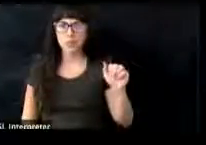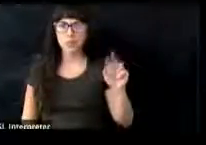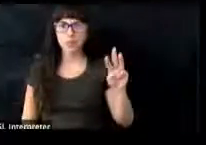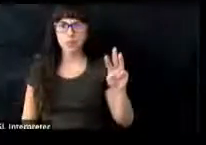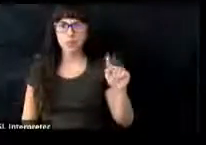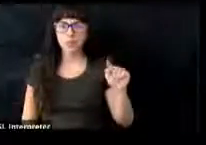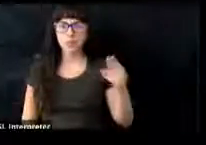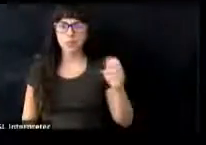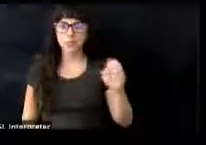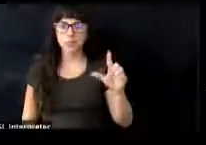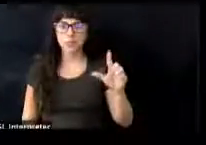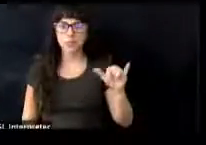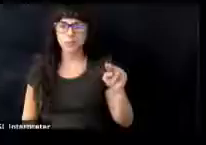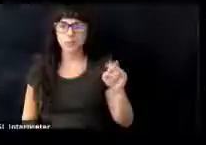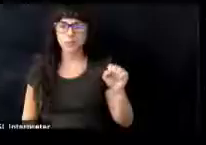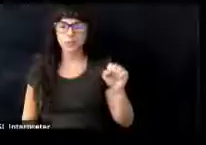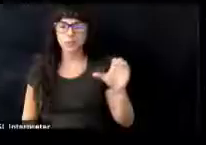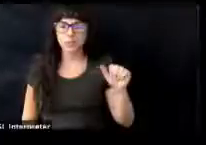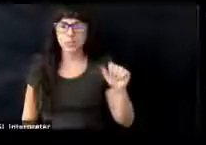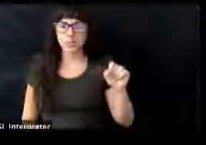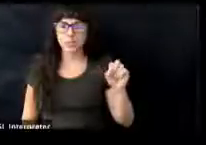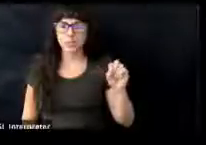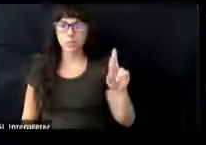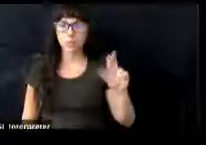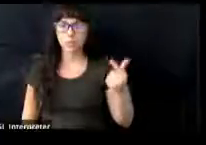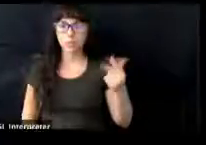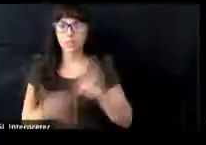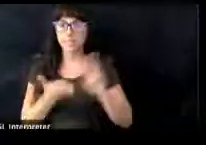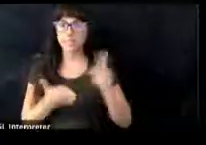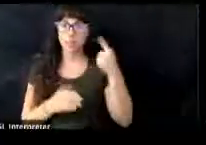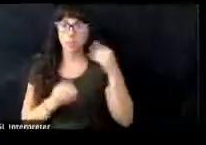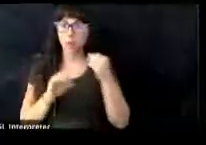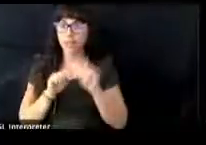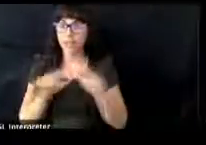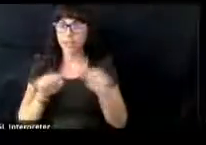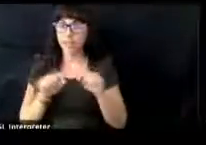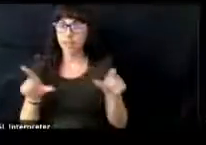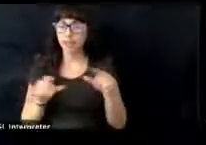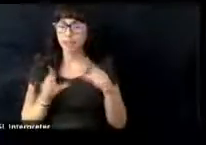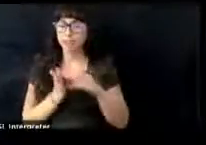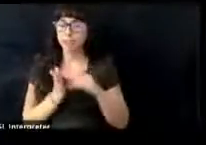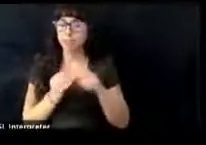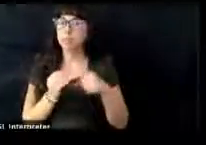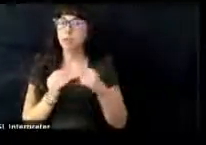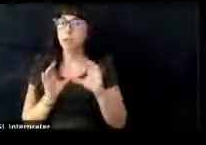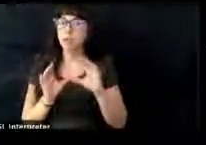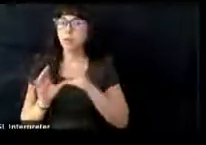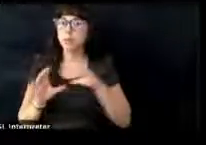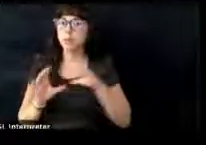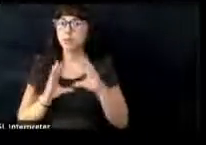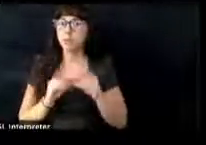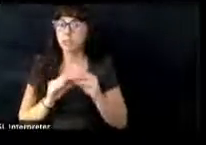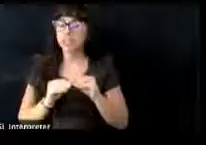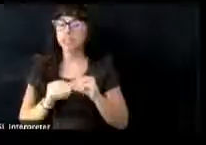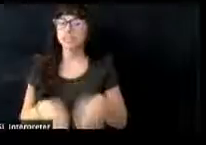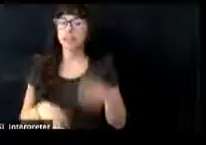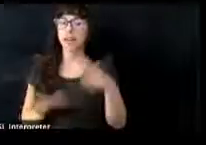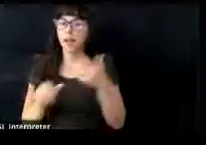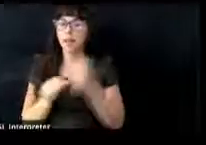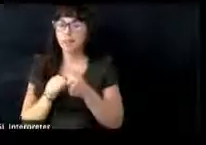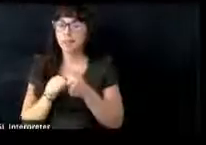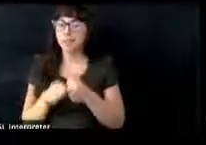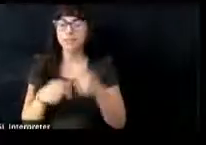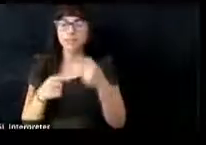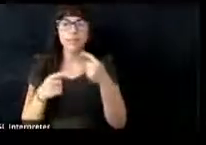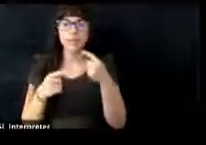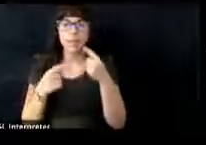wedrawthelinesca.org. You can also sign up for our emails to learn more about Commission meetings, updates, and announcements. Please connect with us